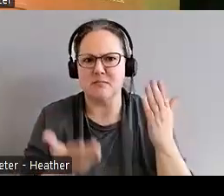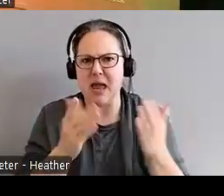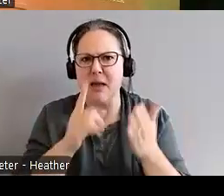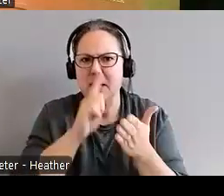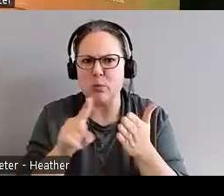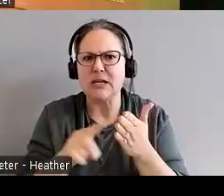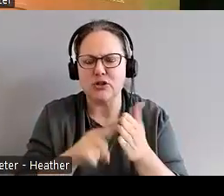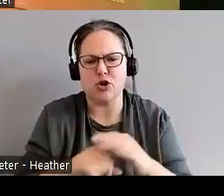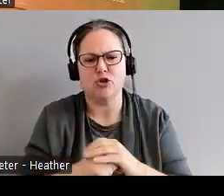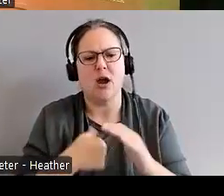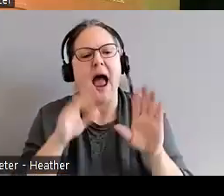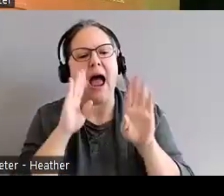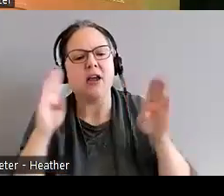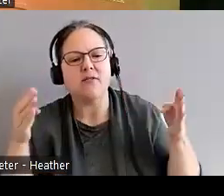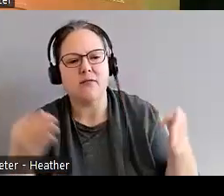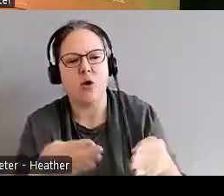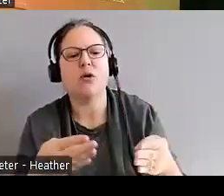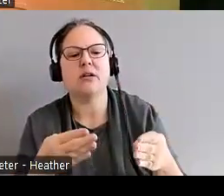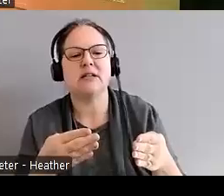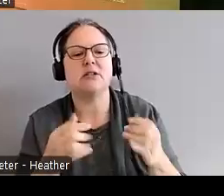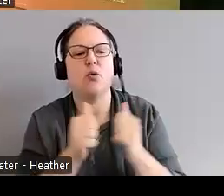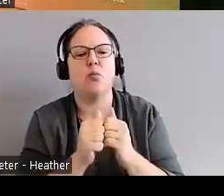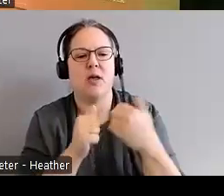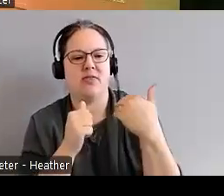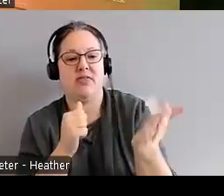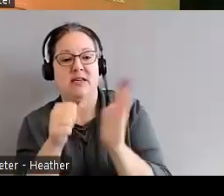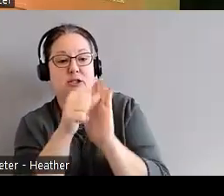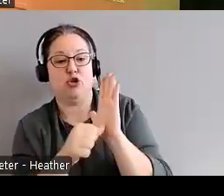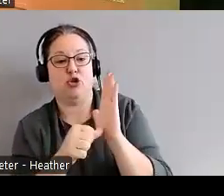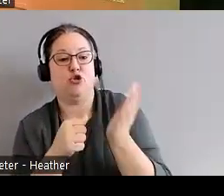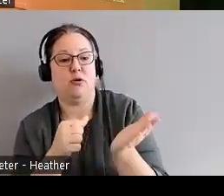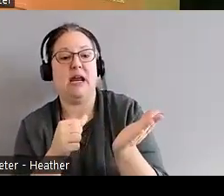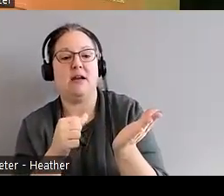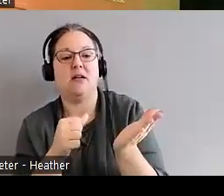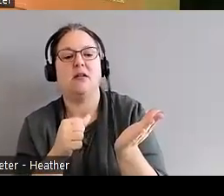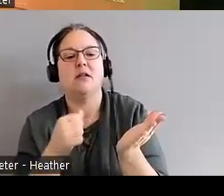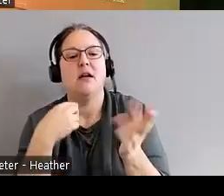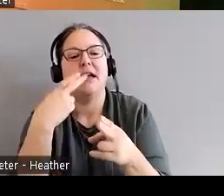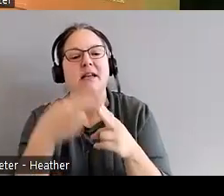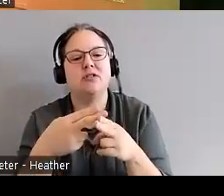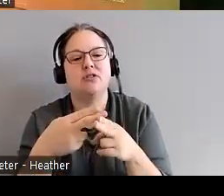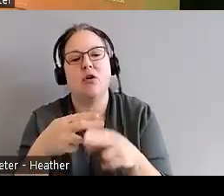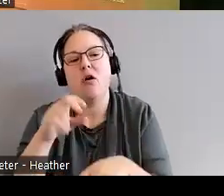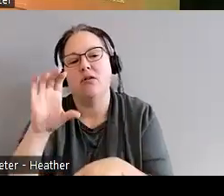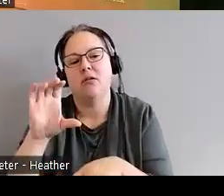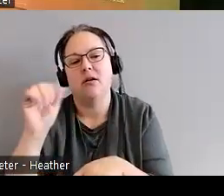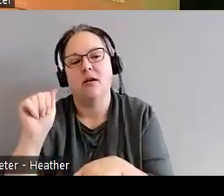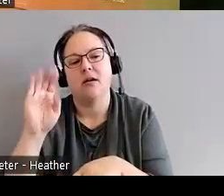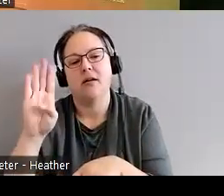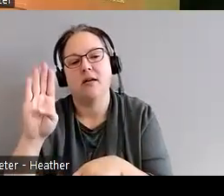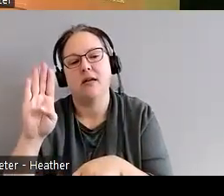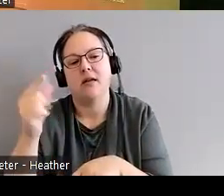is a coronary artery bypass graft surgery, so-called CABG surgery that happens about 300